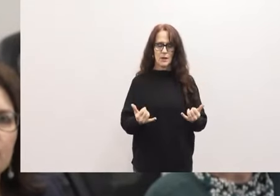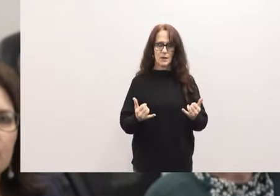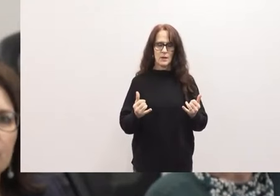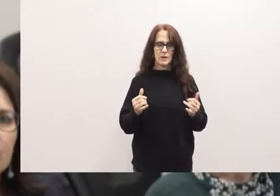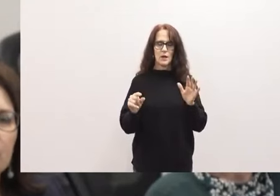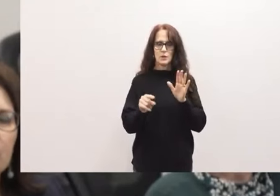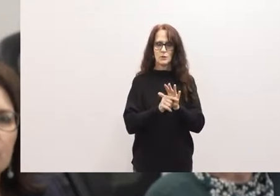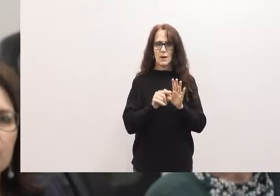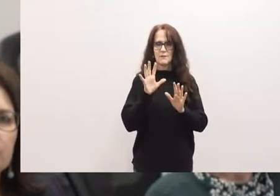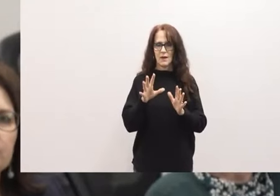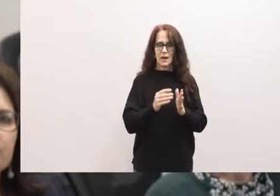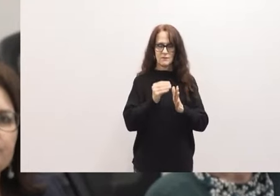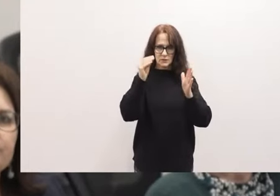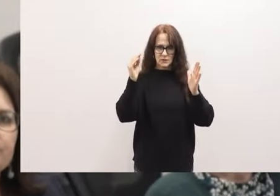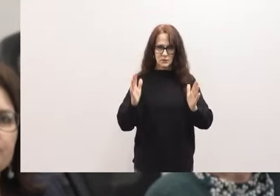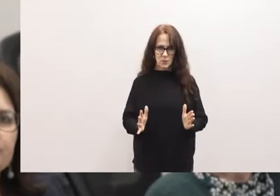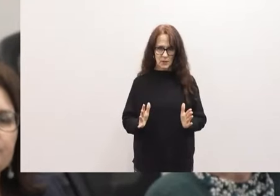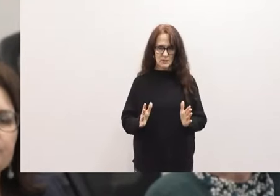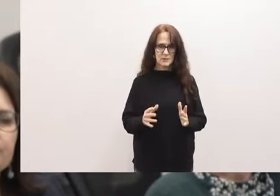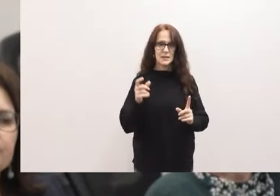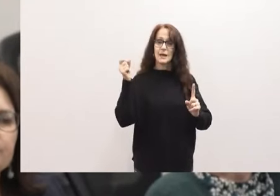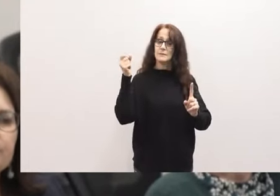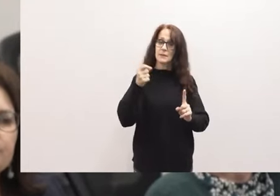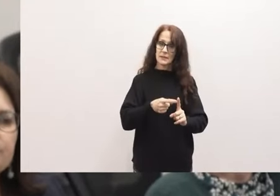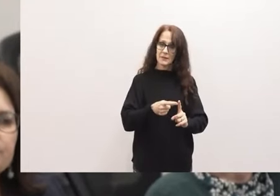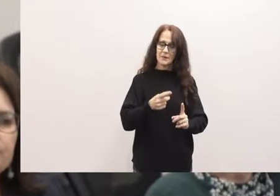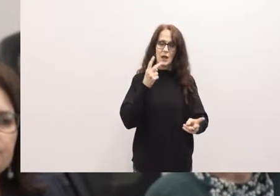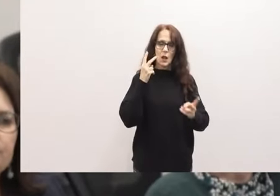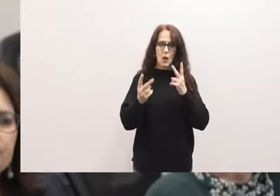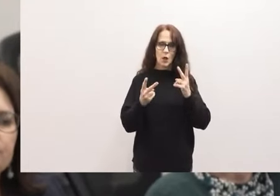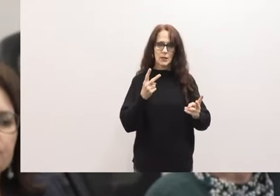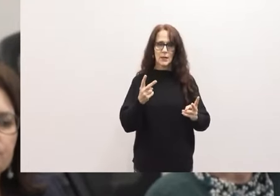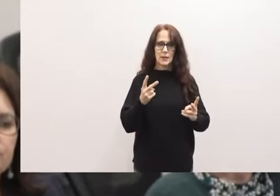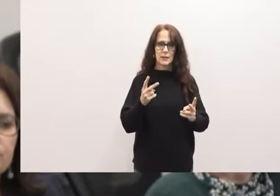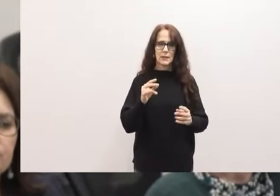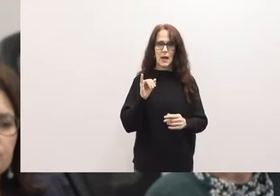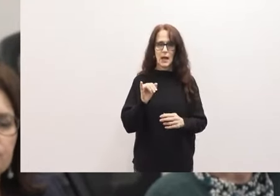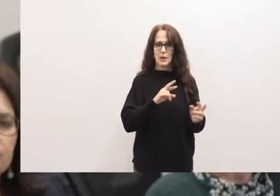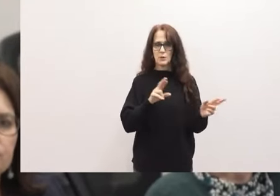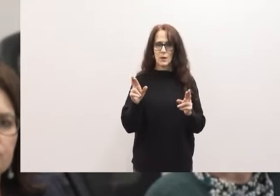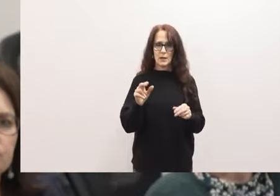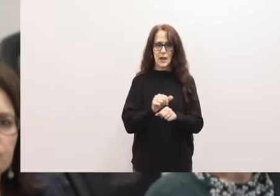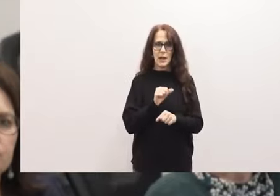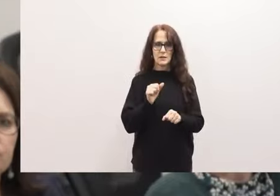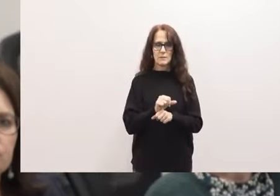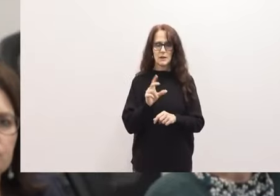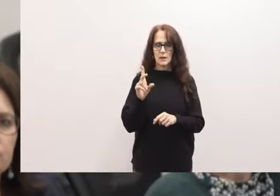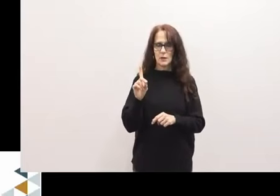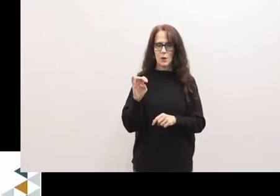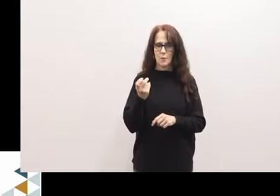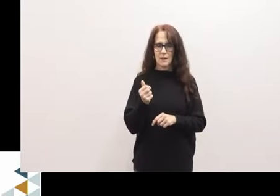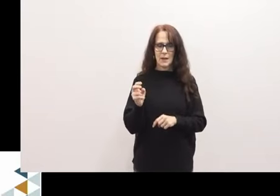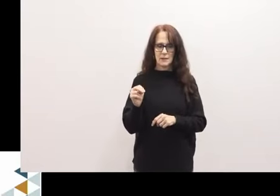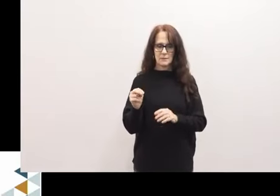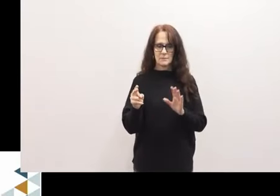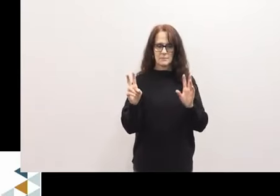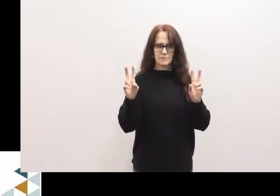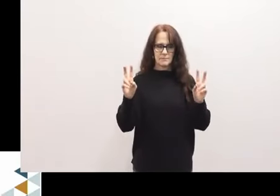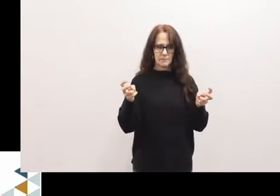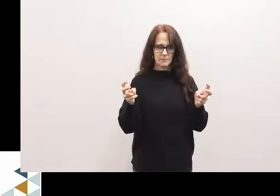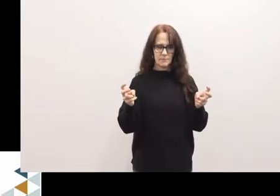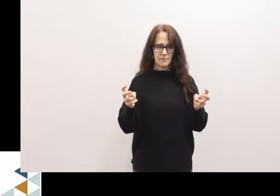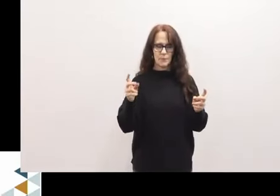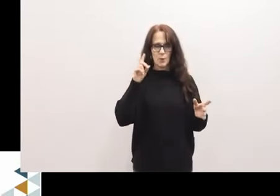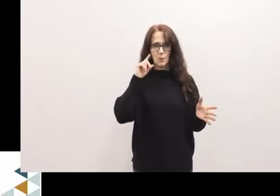grade 5 students and specifically looking at the iReady algebra domain. So what we noticed when